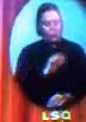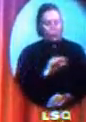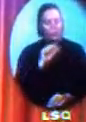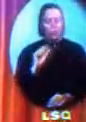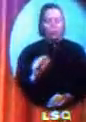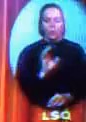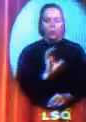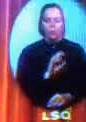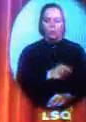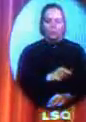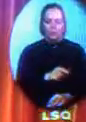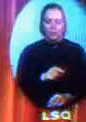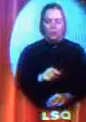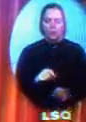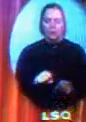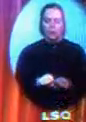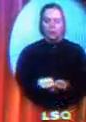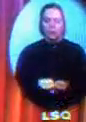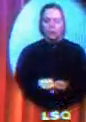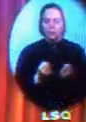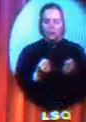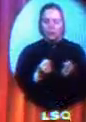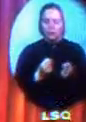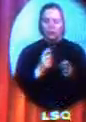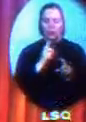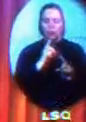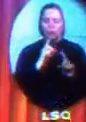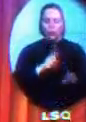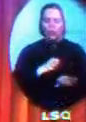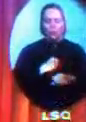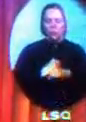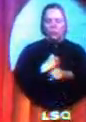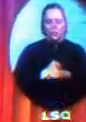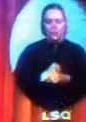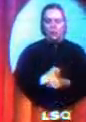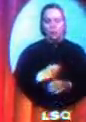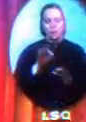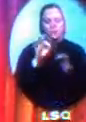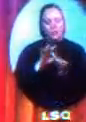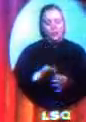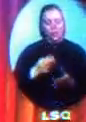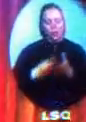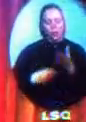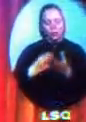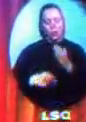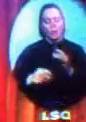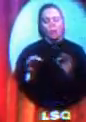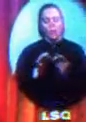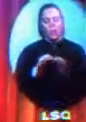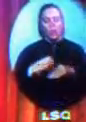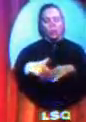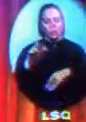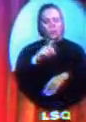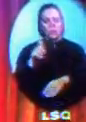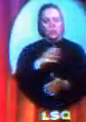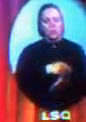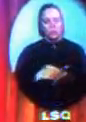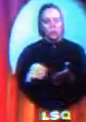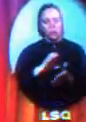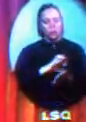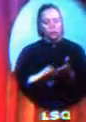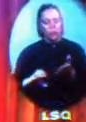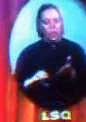release details of $100 million of contracts which were due by October the 12th. Those expenses were signed off by